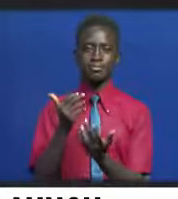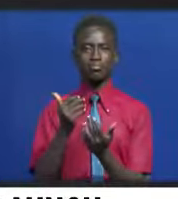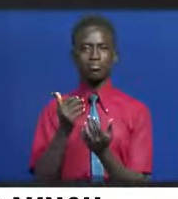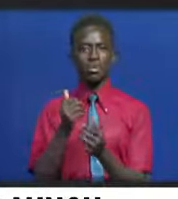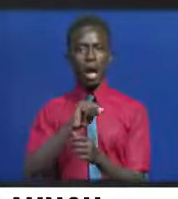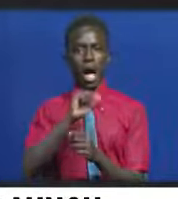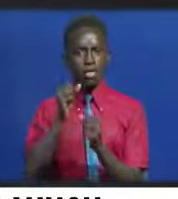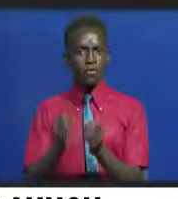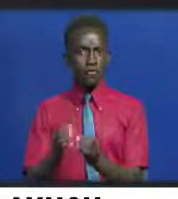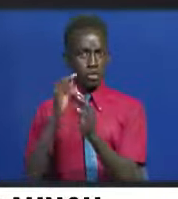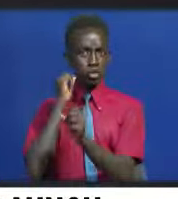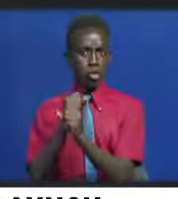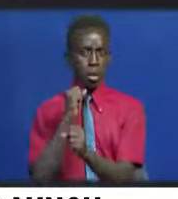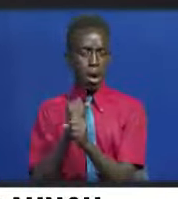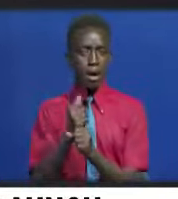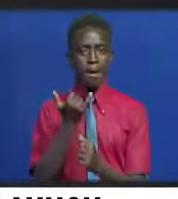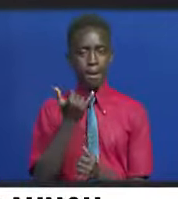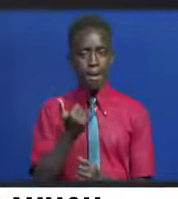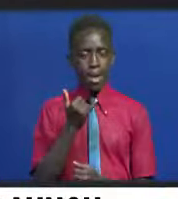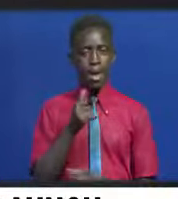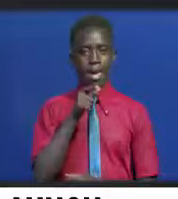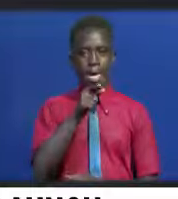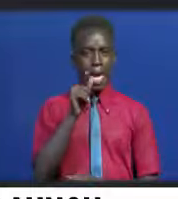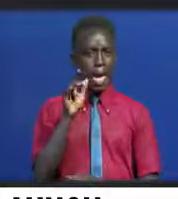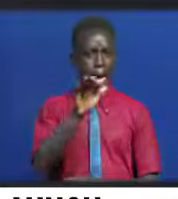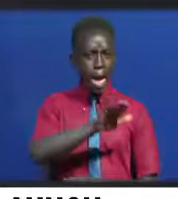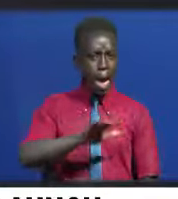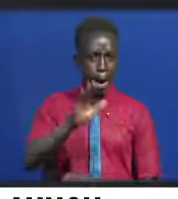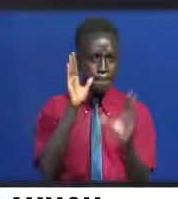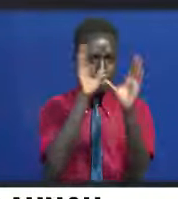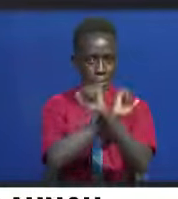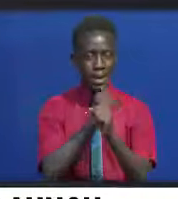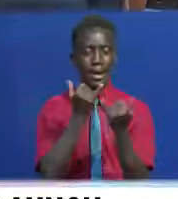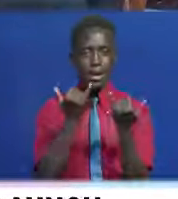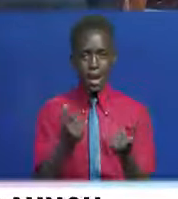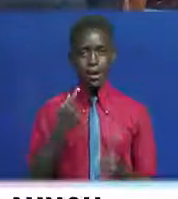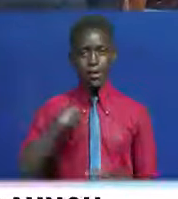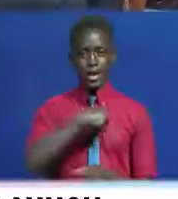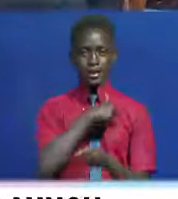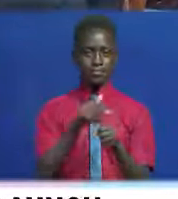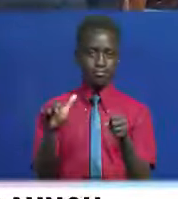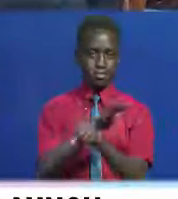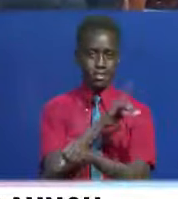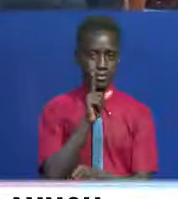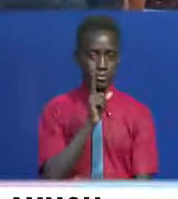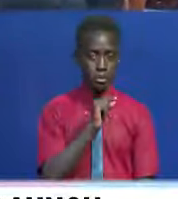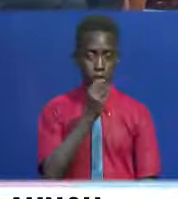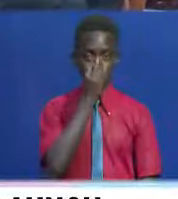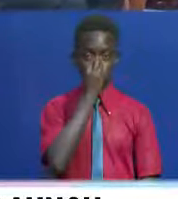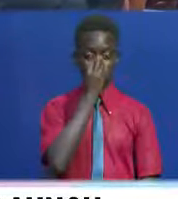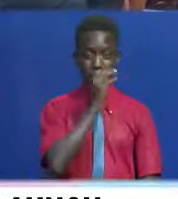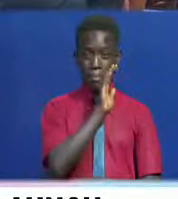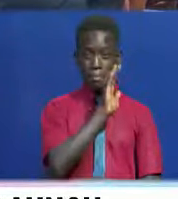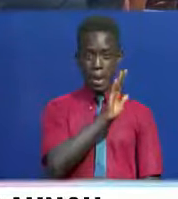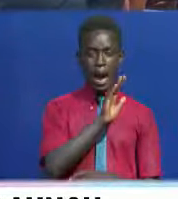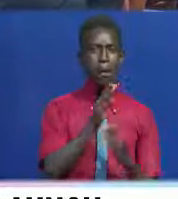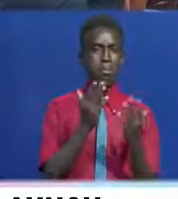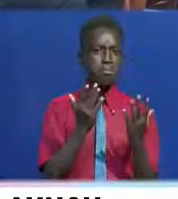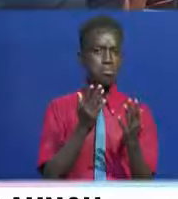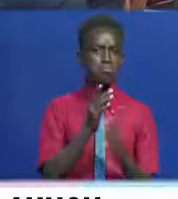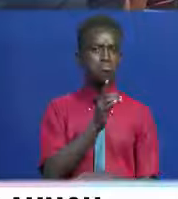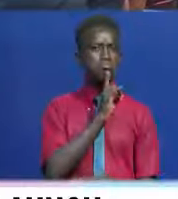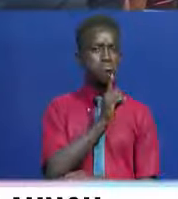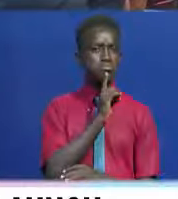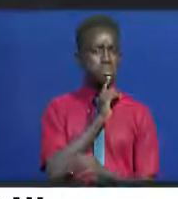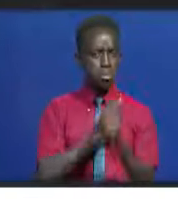gap. The Ruto administration has done so because under the bottom-up transformation agenda, better, we